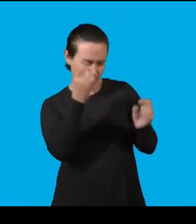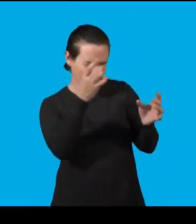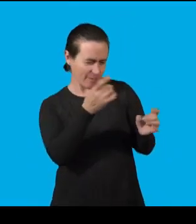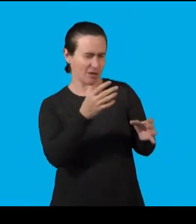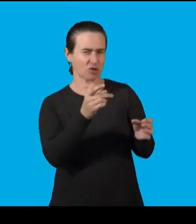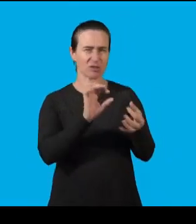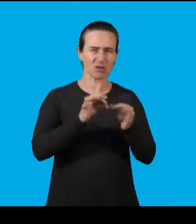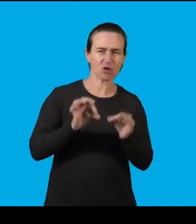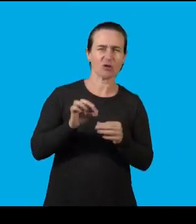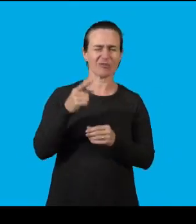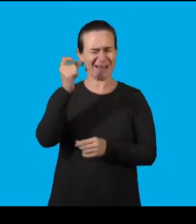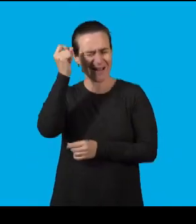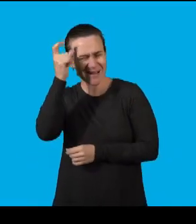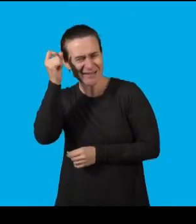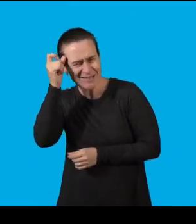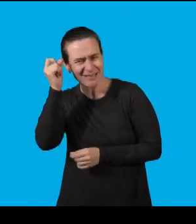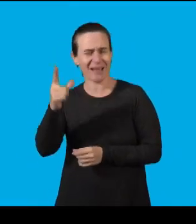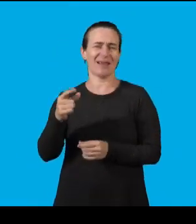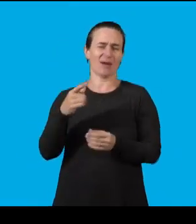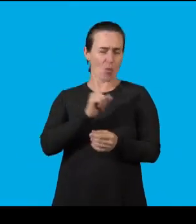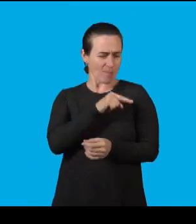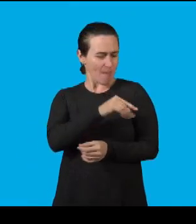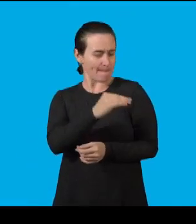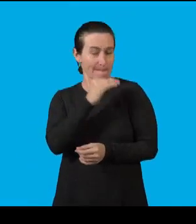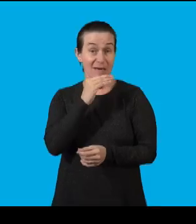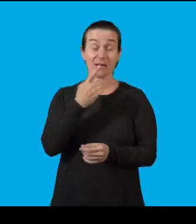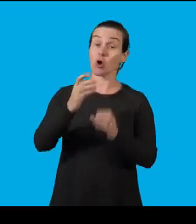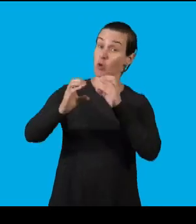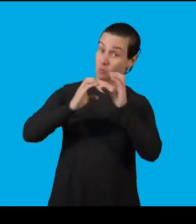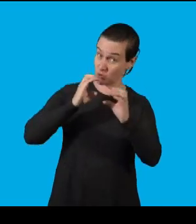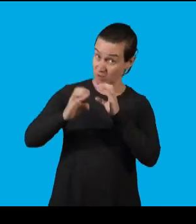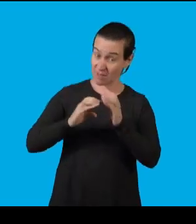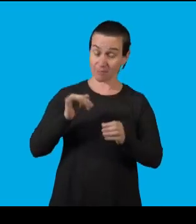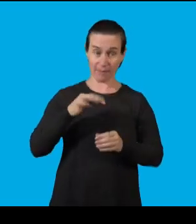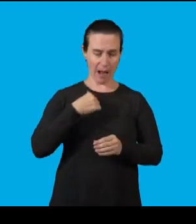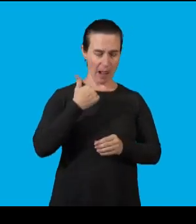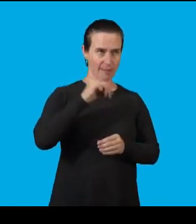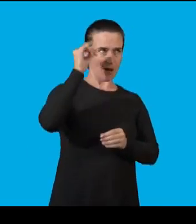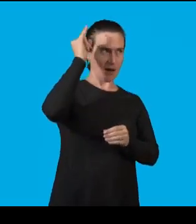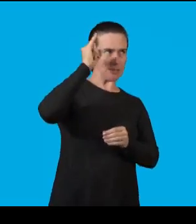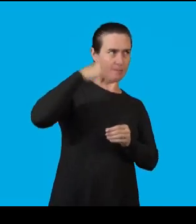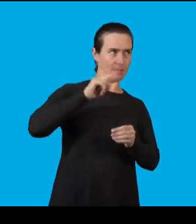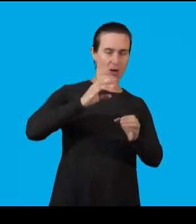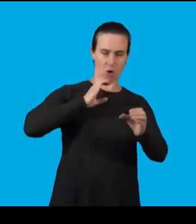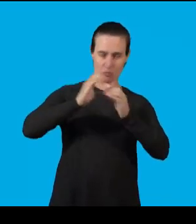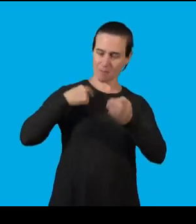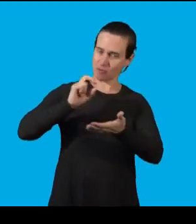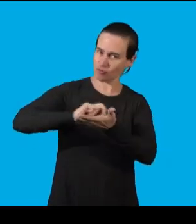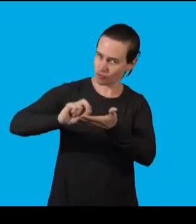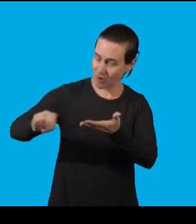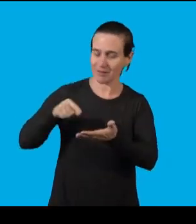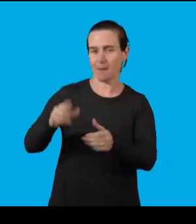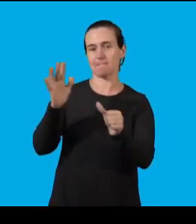sources, comprehending them, communicating, because when you're writing, you're communicating. Those are all very,